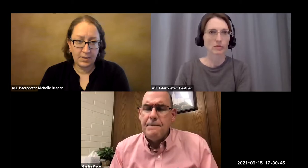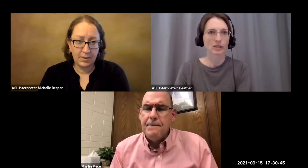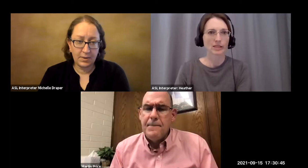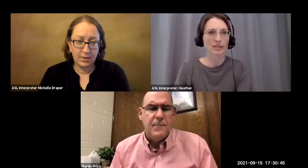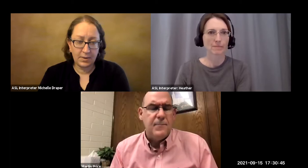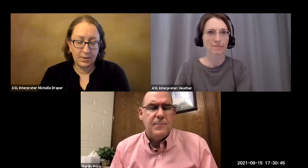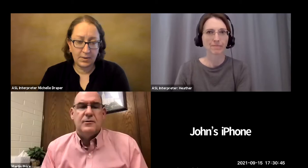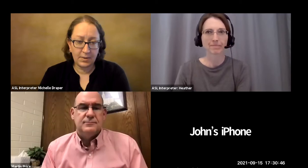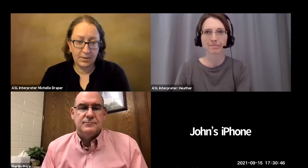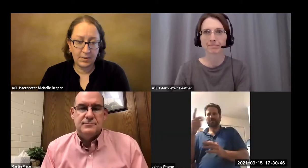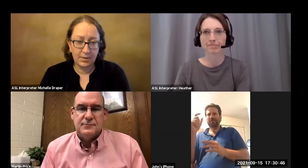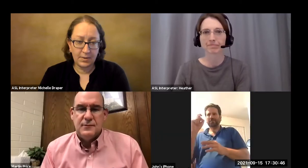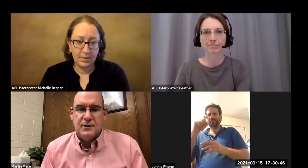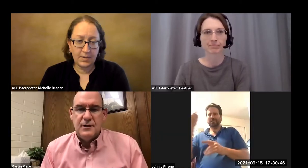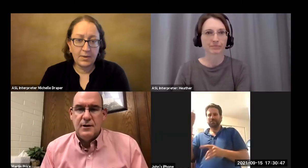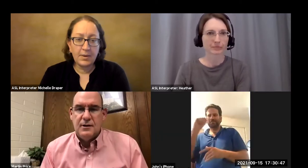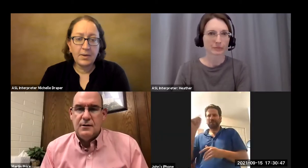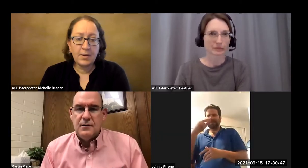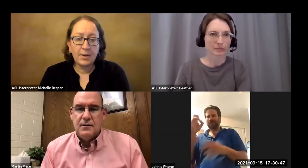oops, we lost him.